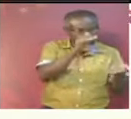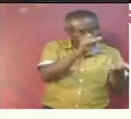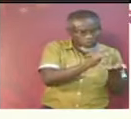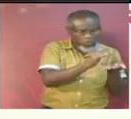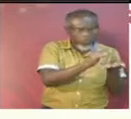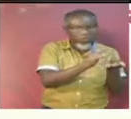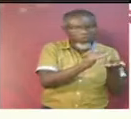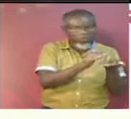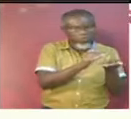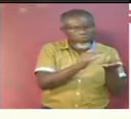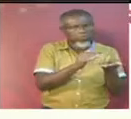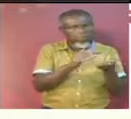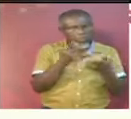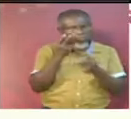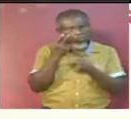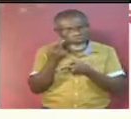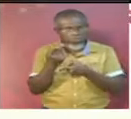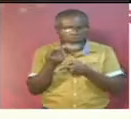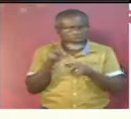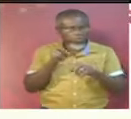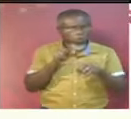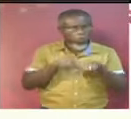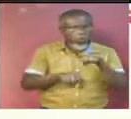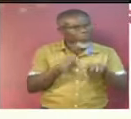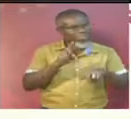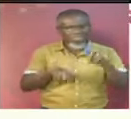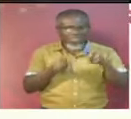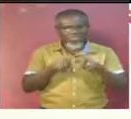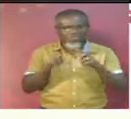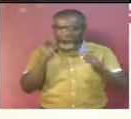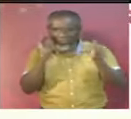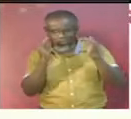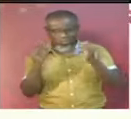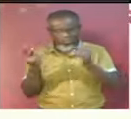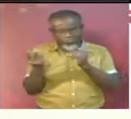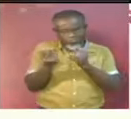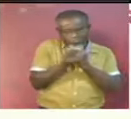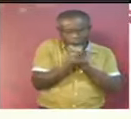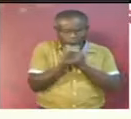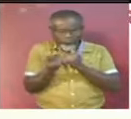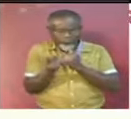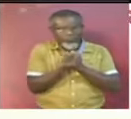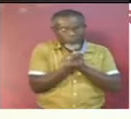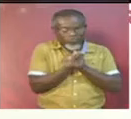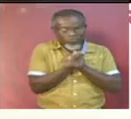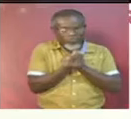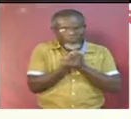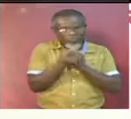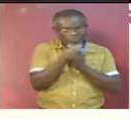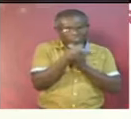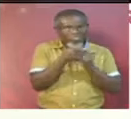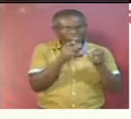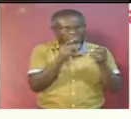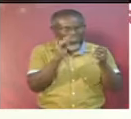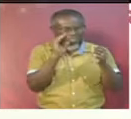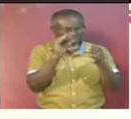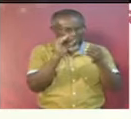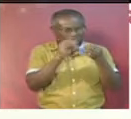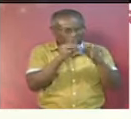stabilizes again. So it is completely incorrect to say that the explanation doesn't hold. The calculation that you provided is not the correct